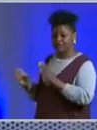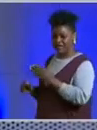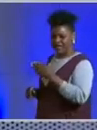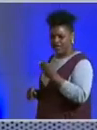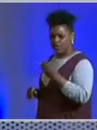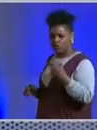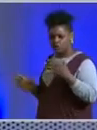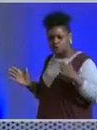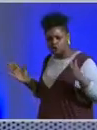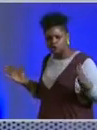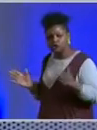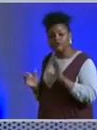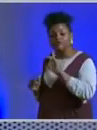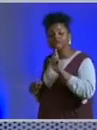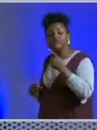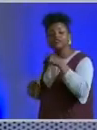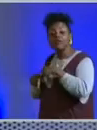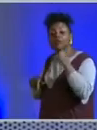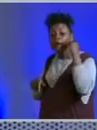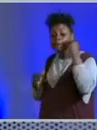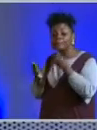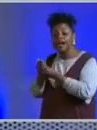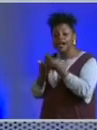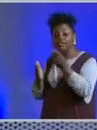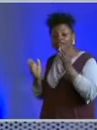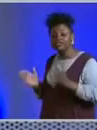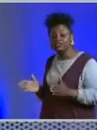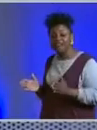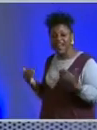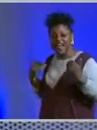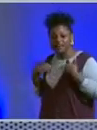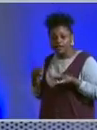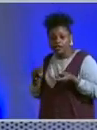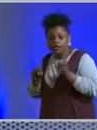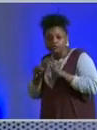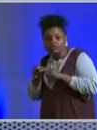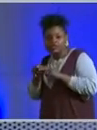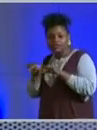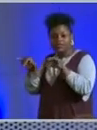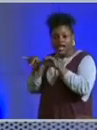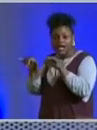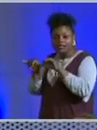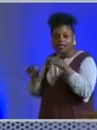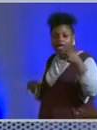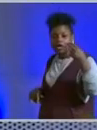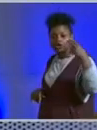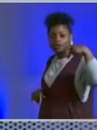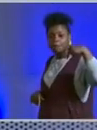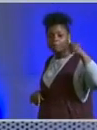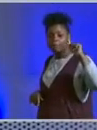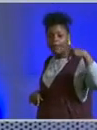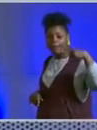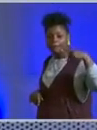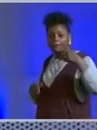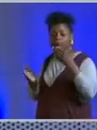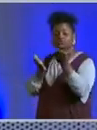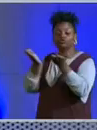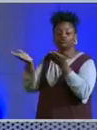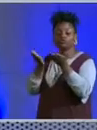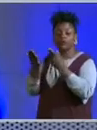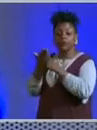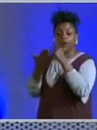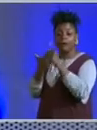encourage our first-time home buyers, have increased the size of the HPAP, Housing Purchase Assistance Program, and for